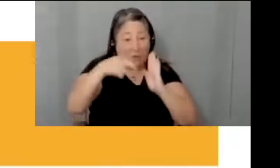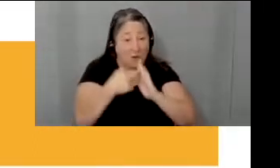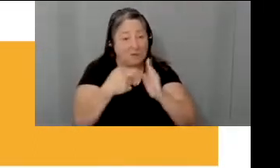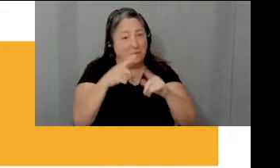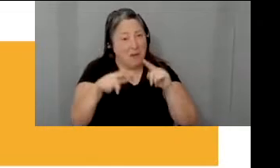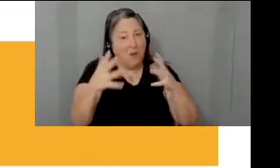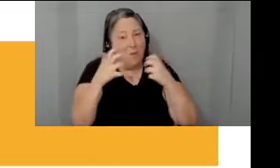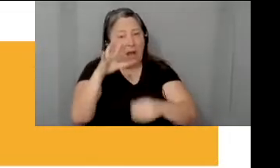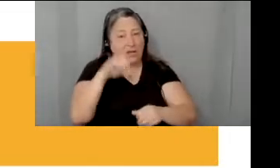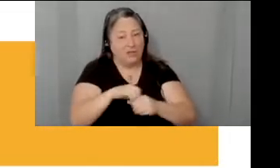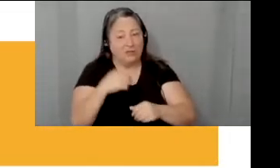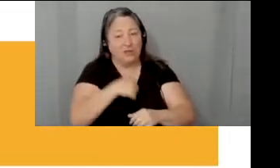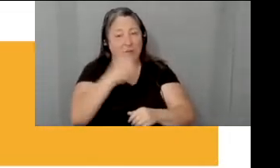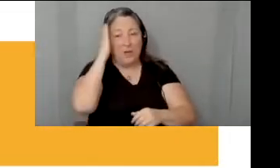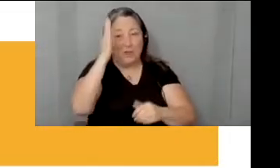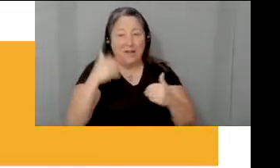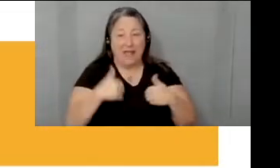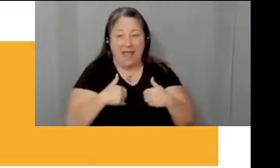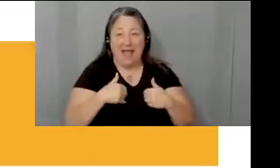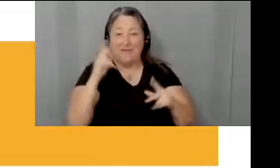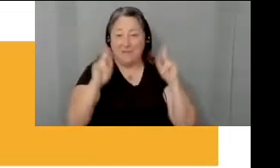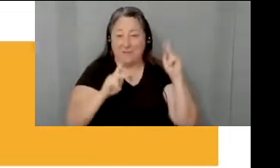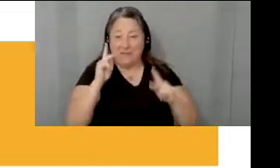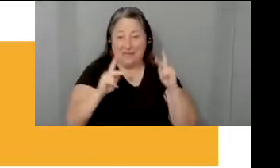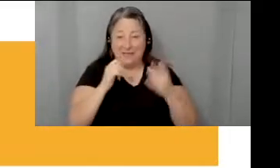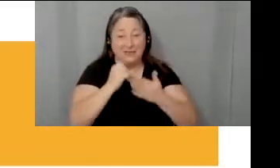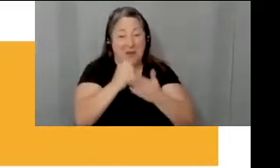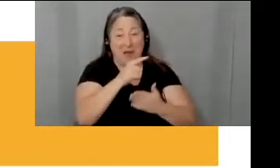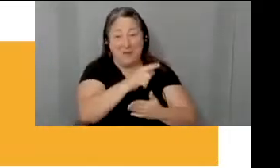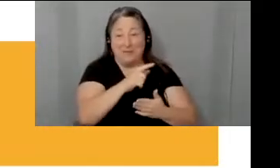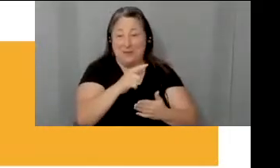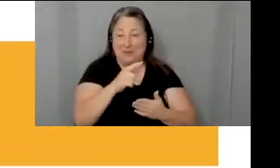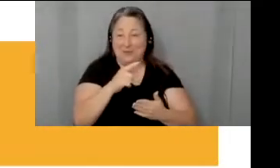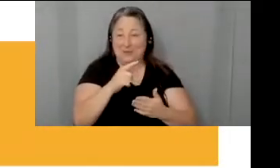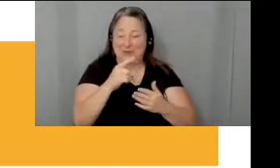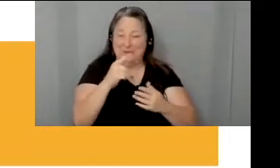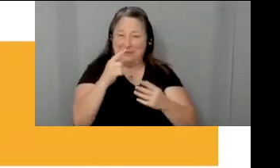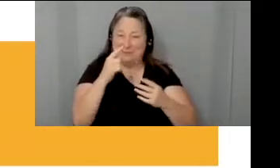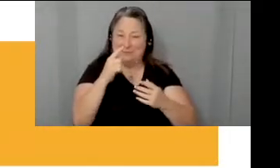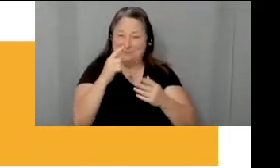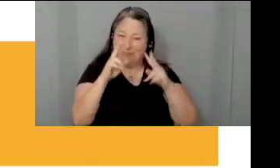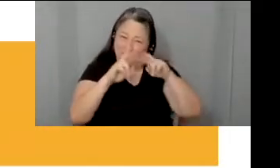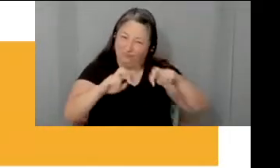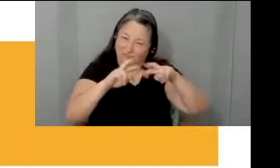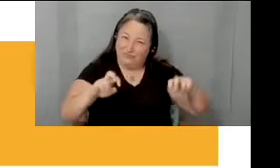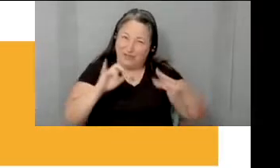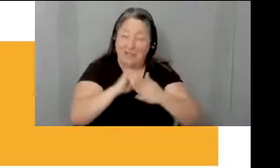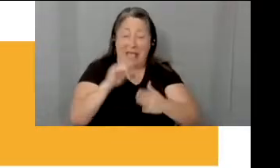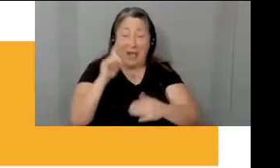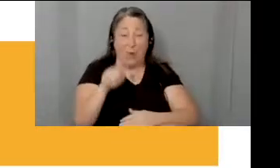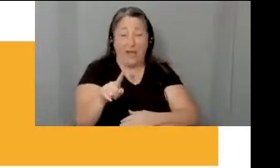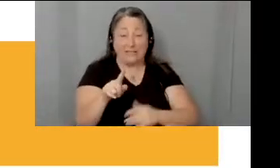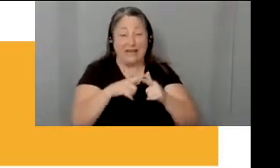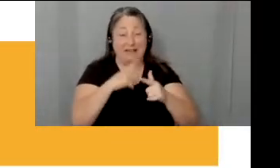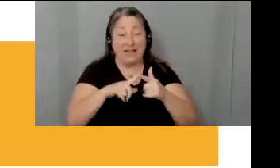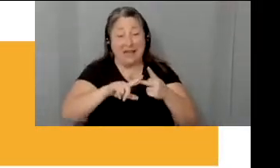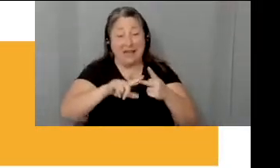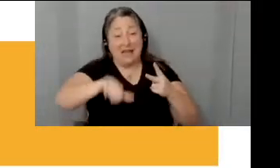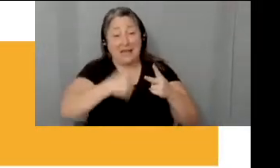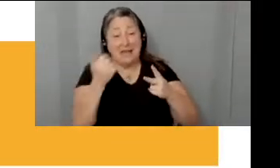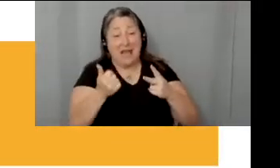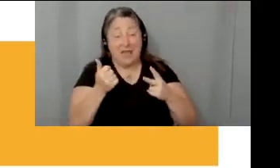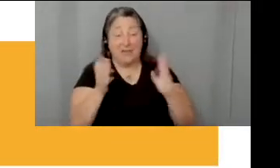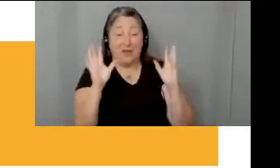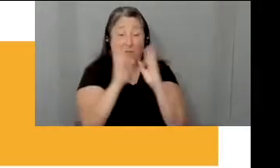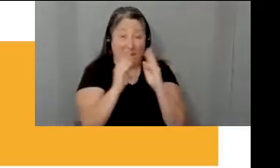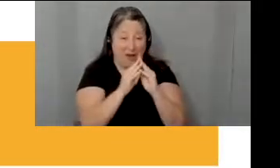we will have folks to help you look at that question, and then a webinar that is really open